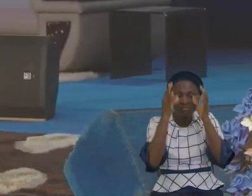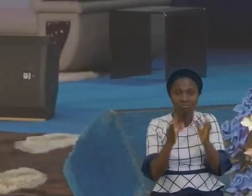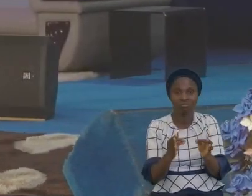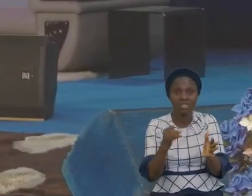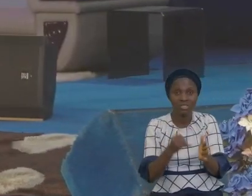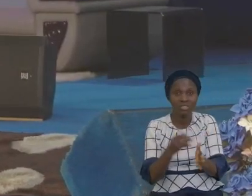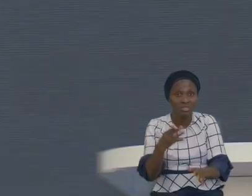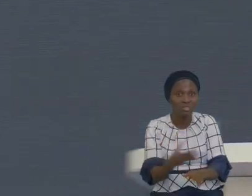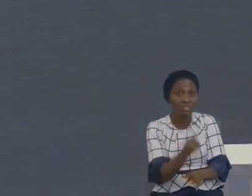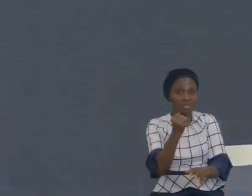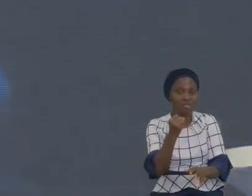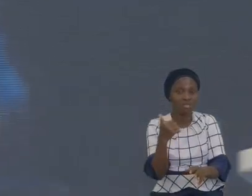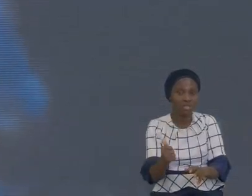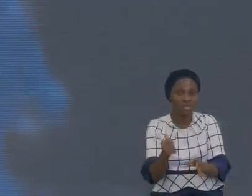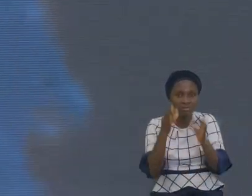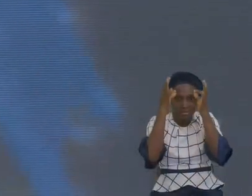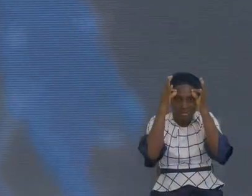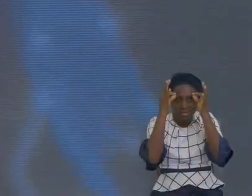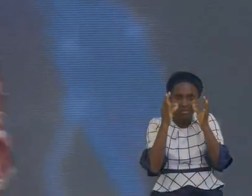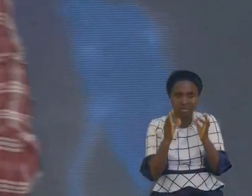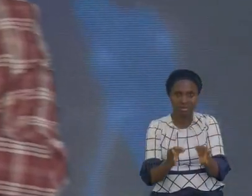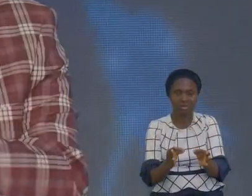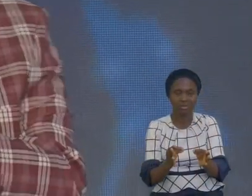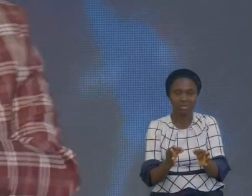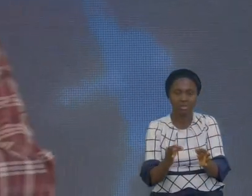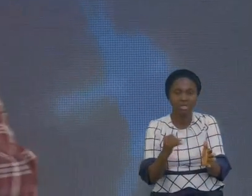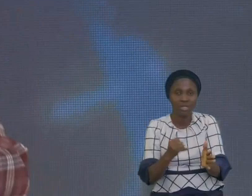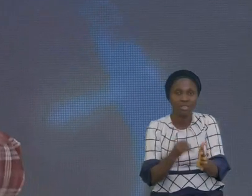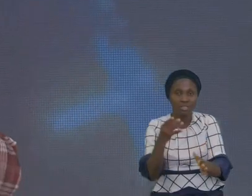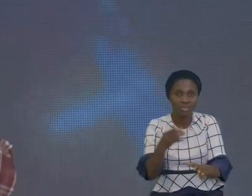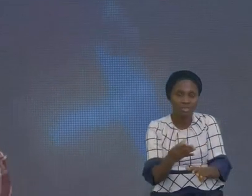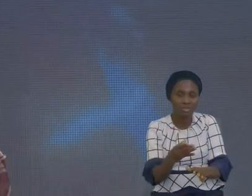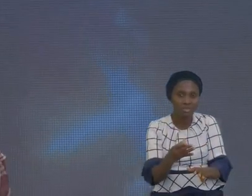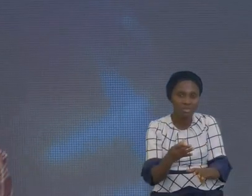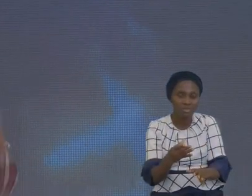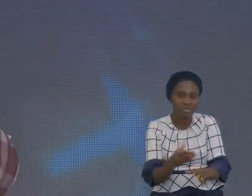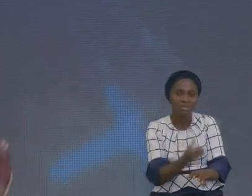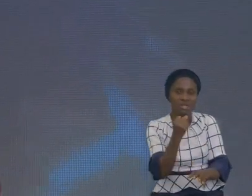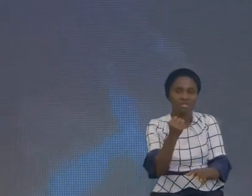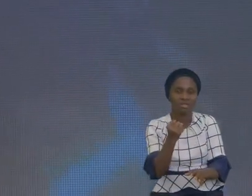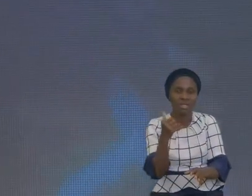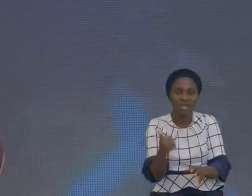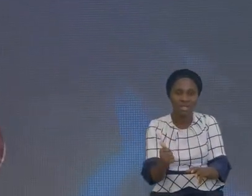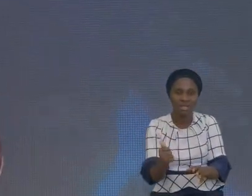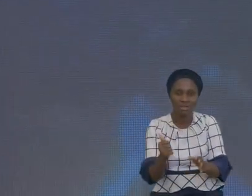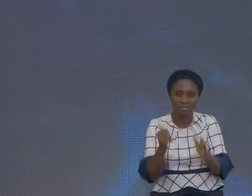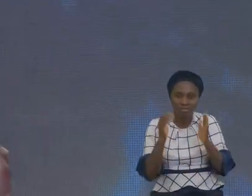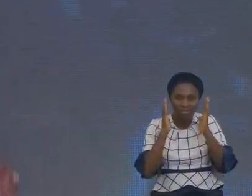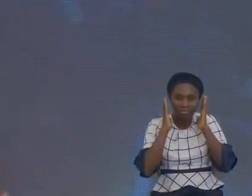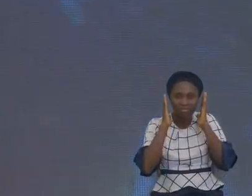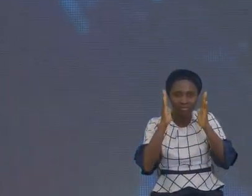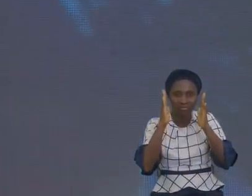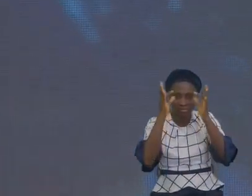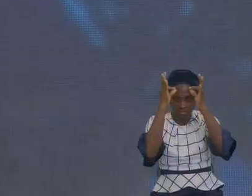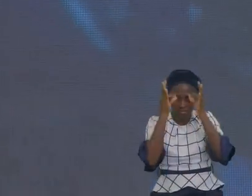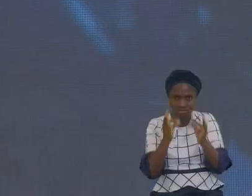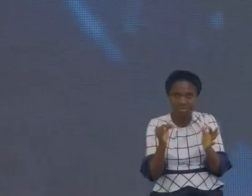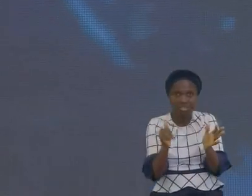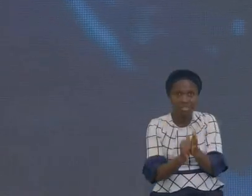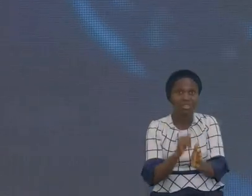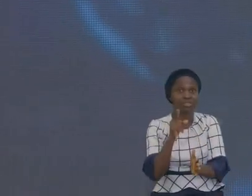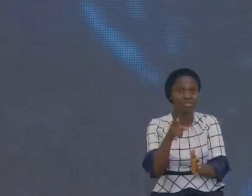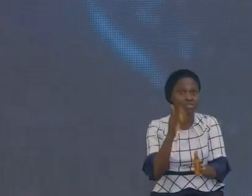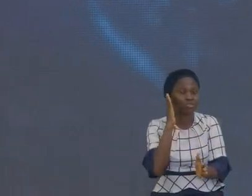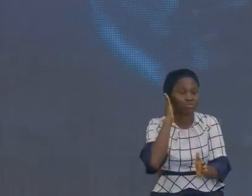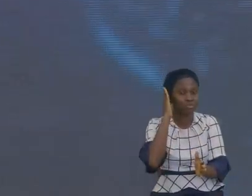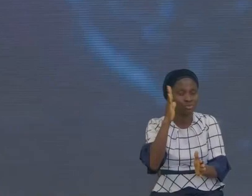a dedication that you say, I take the steps forward every